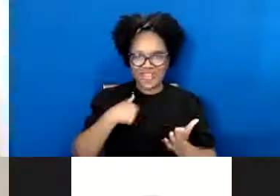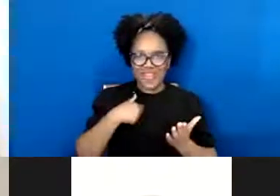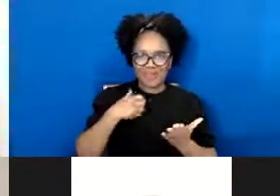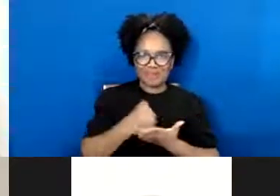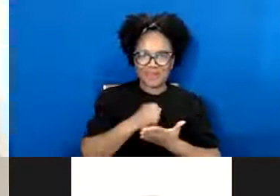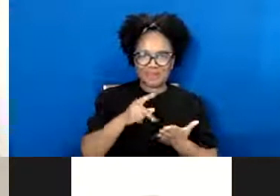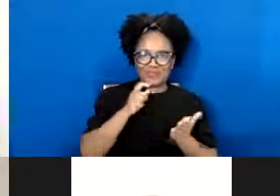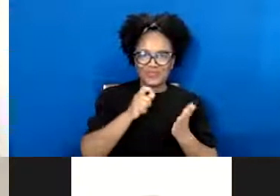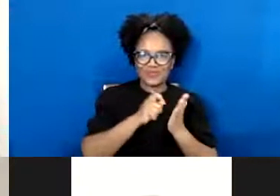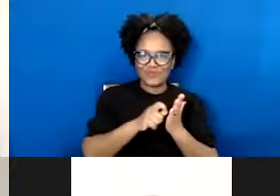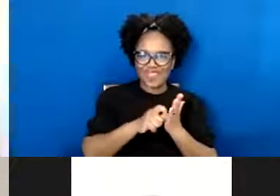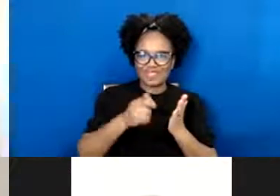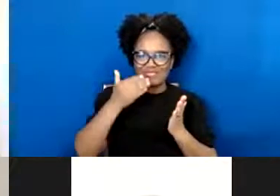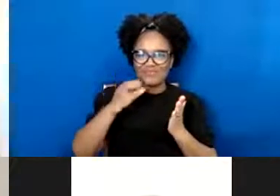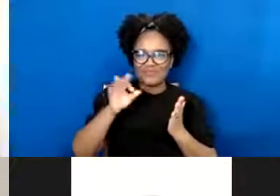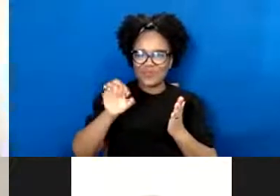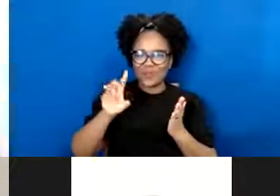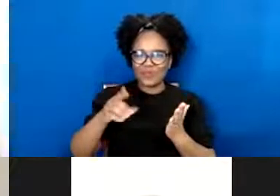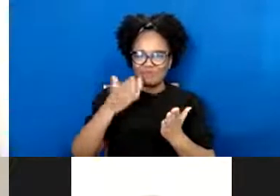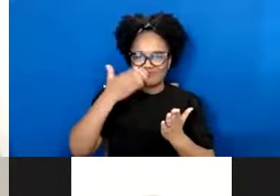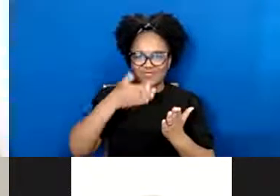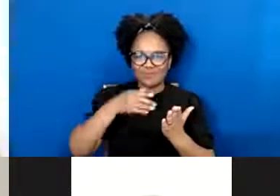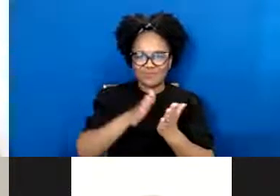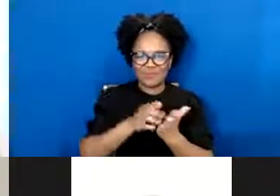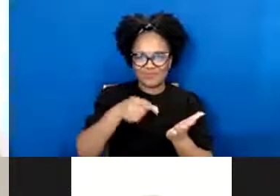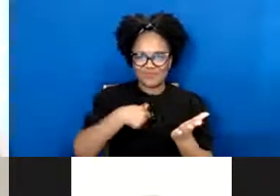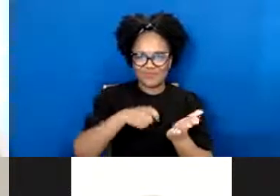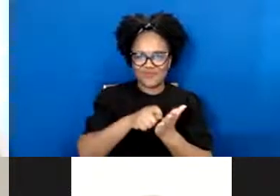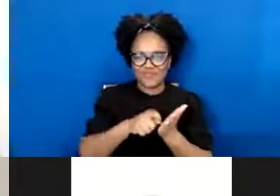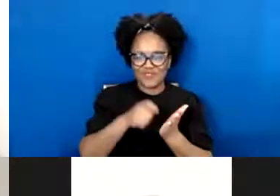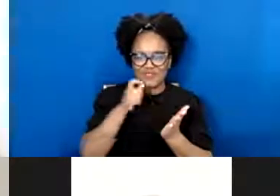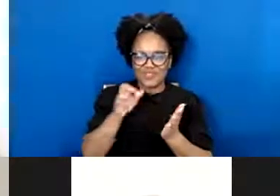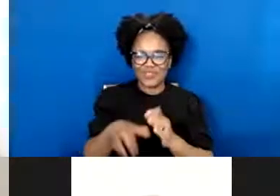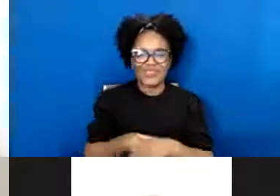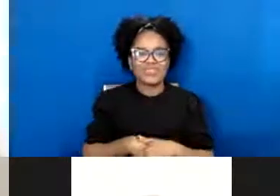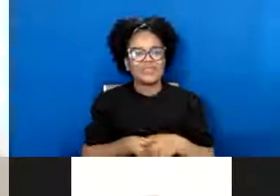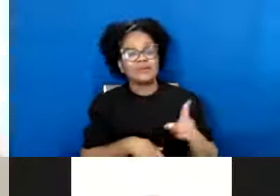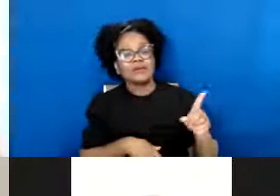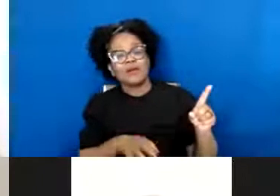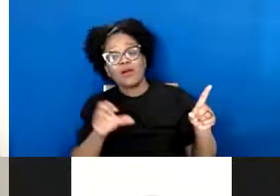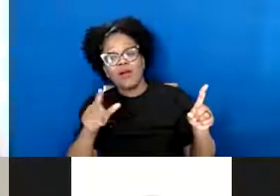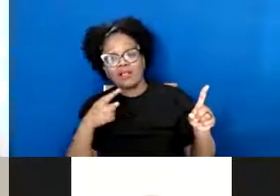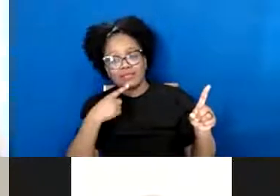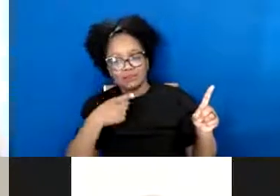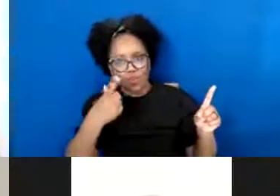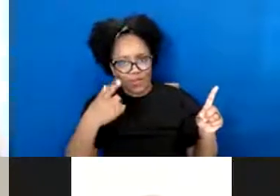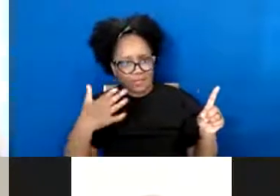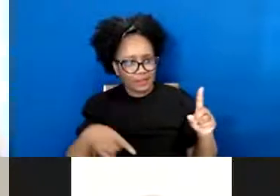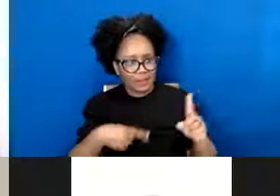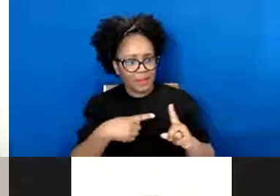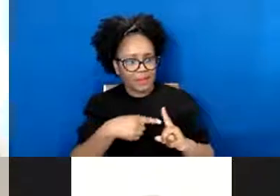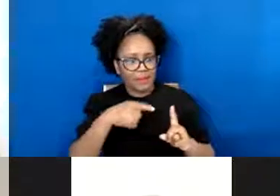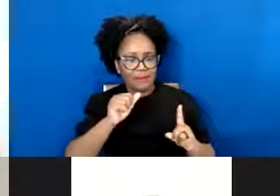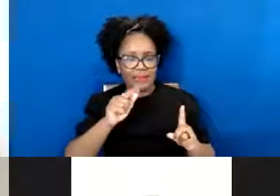and then I got this picture. But yeah, it's that's who that is. So. And you know one thing about Alice Walker, what she has said, that she had to